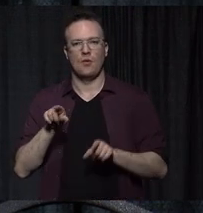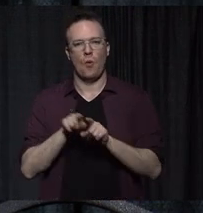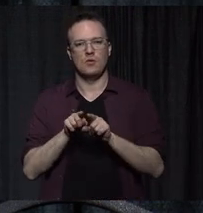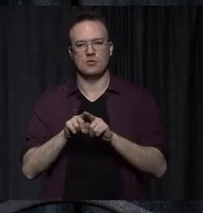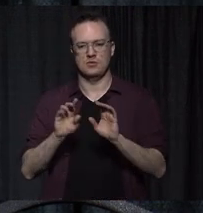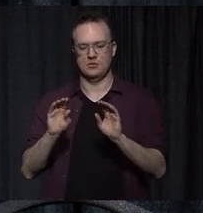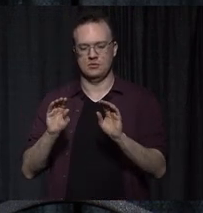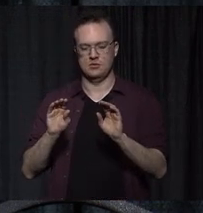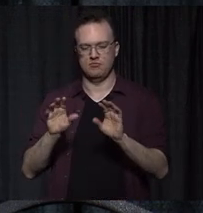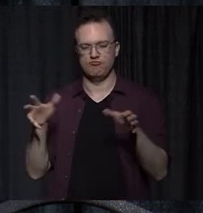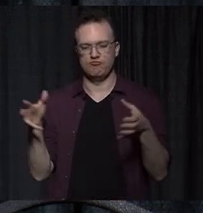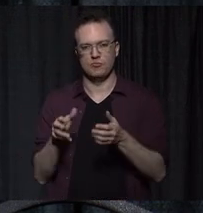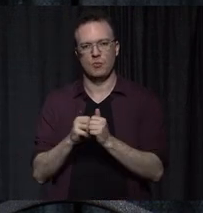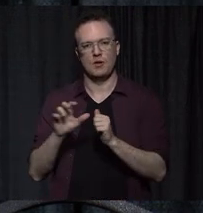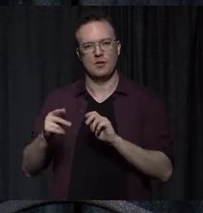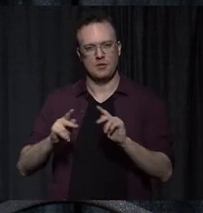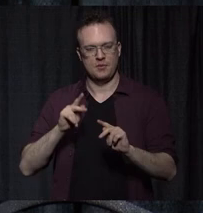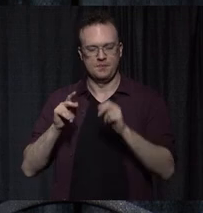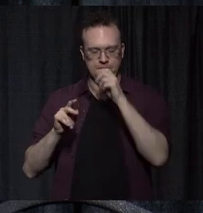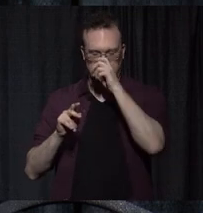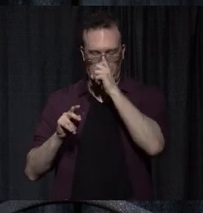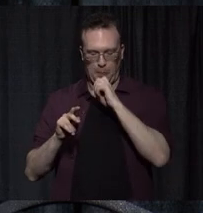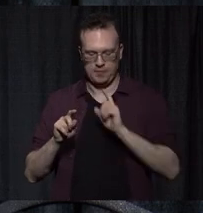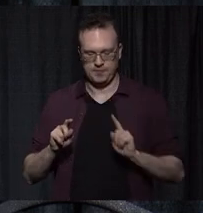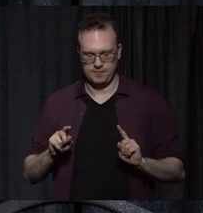together with other folks